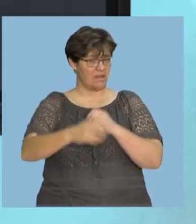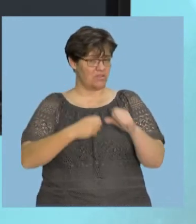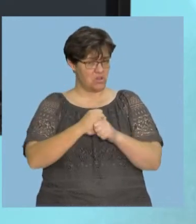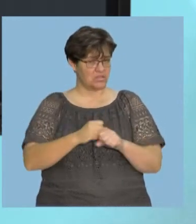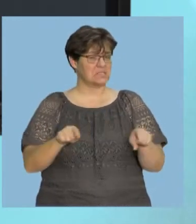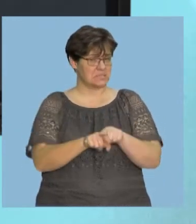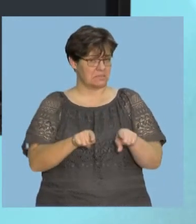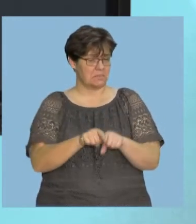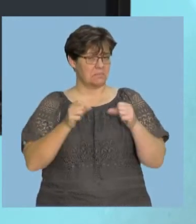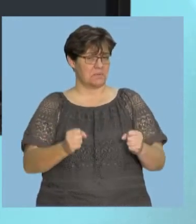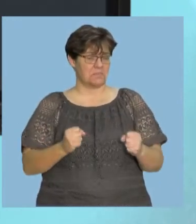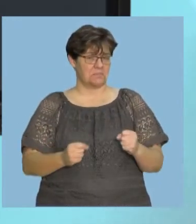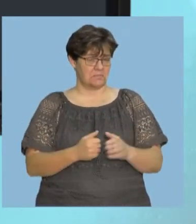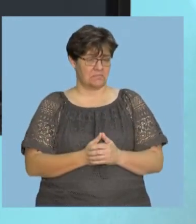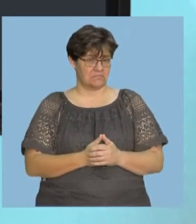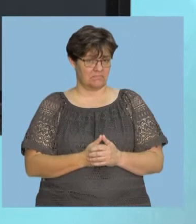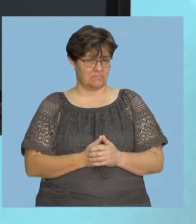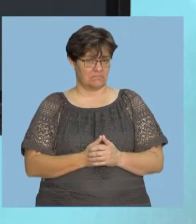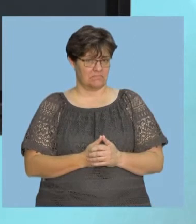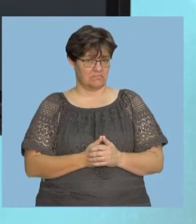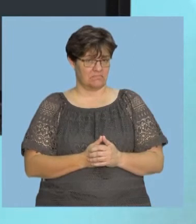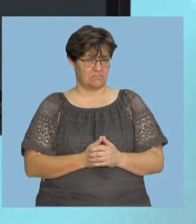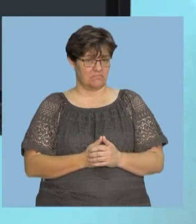same. Does it mean